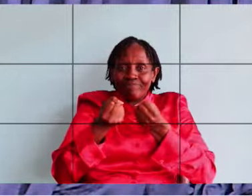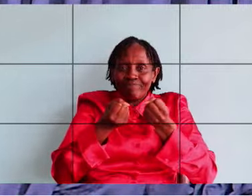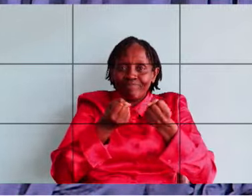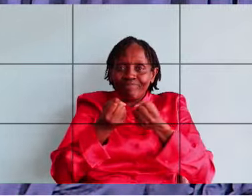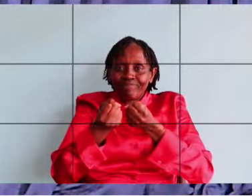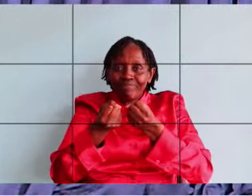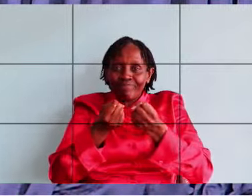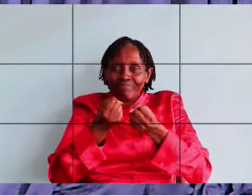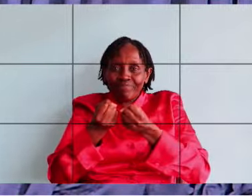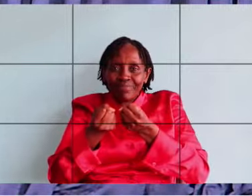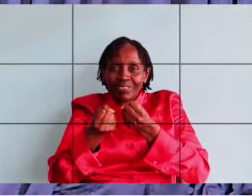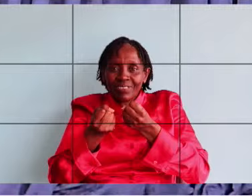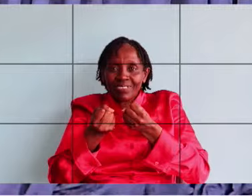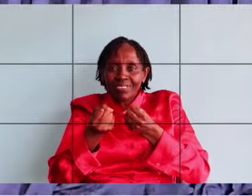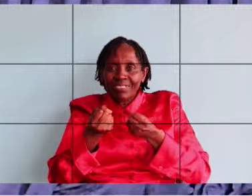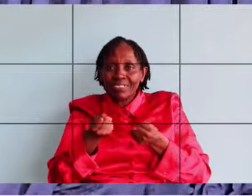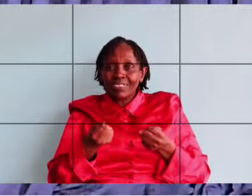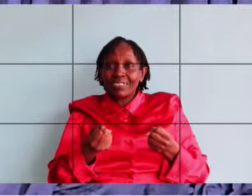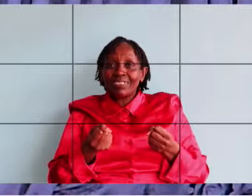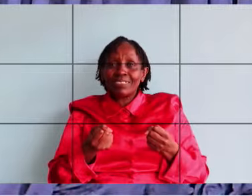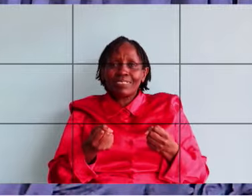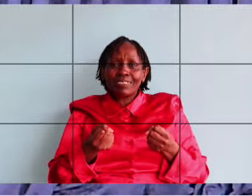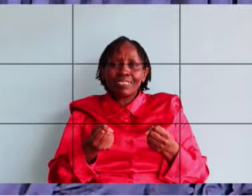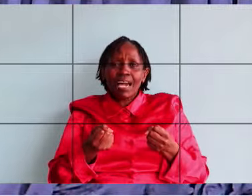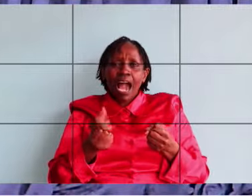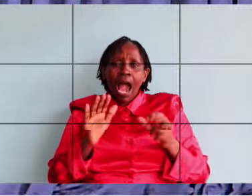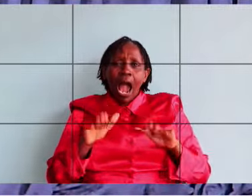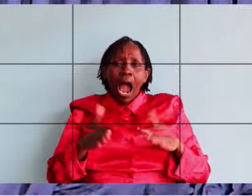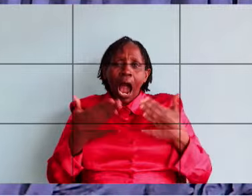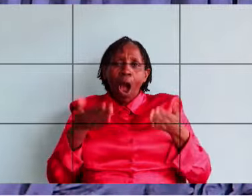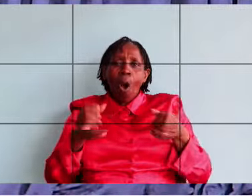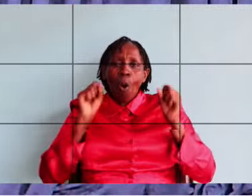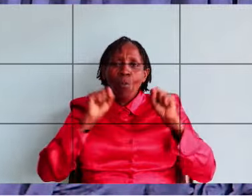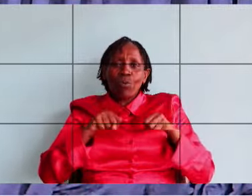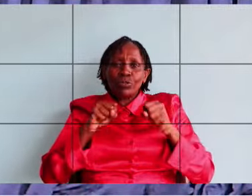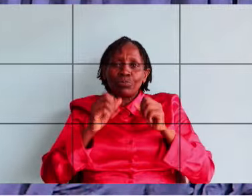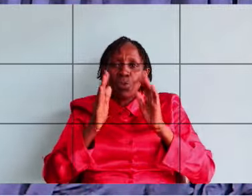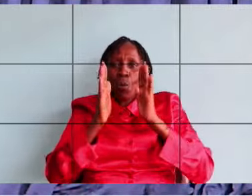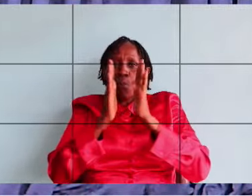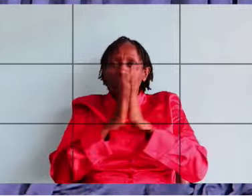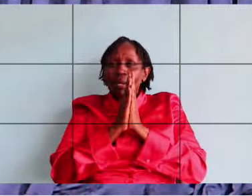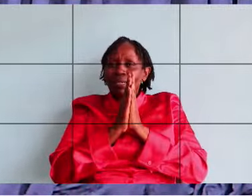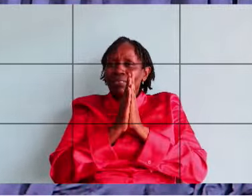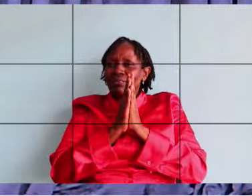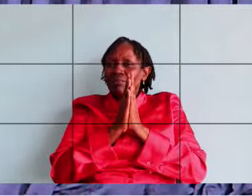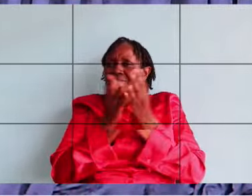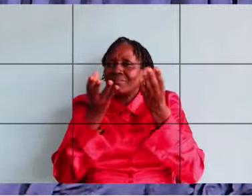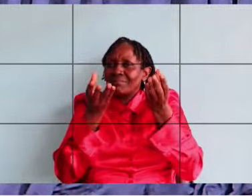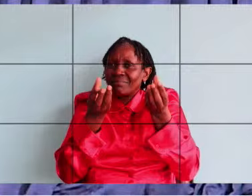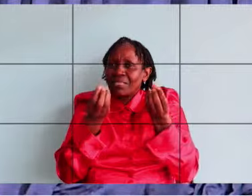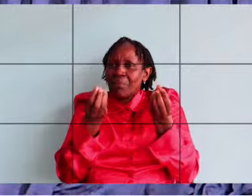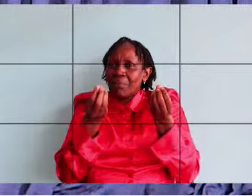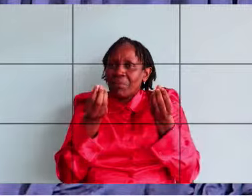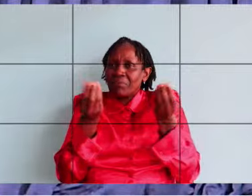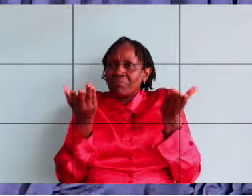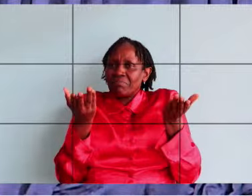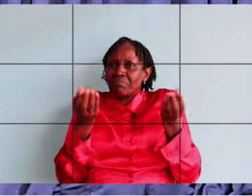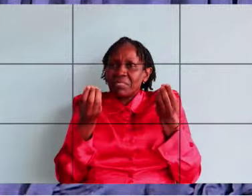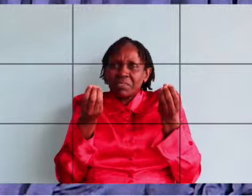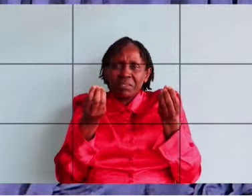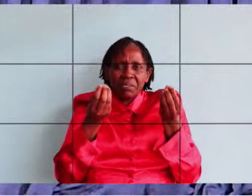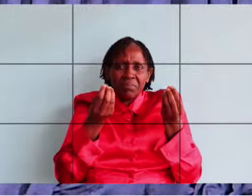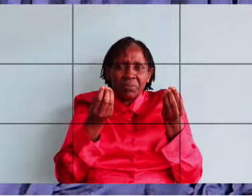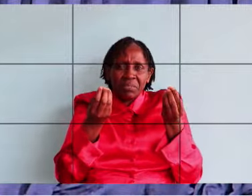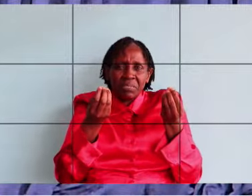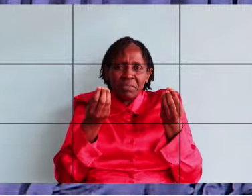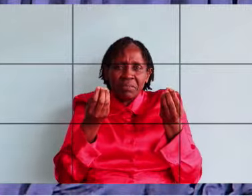you, and then you're like, hey man, how can I pray for you? You know, it's a simple thing that makes a big difference.